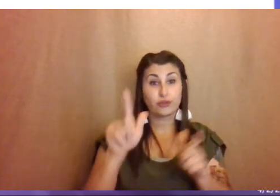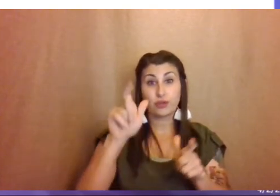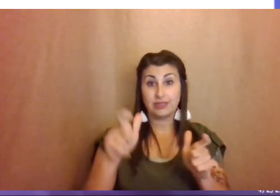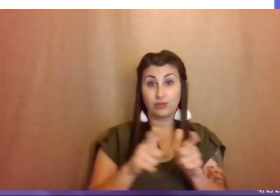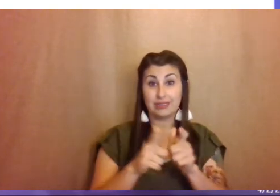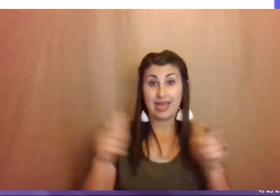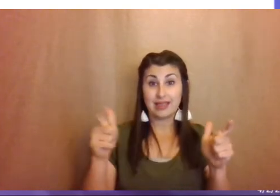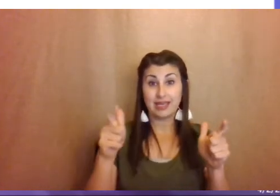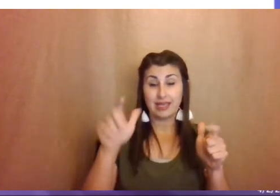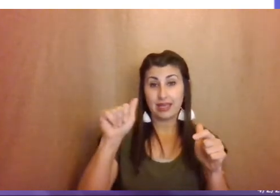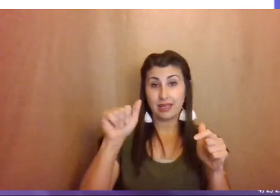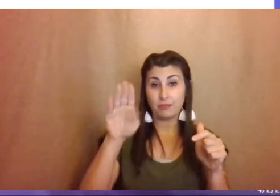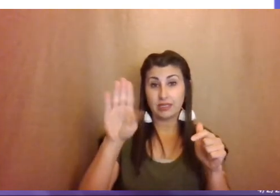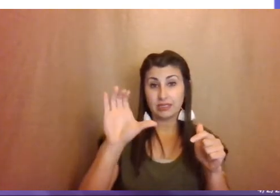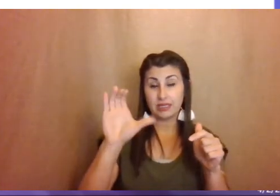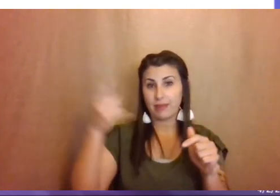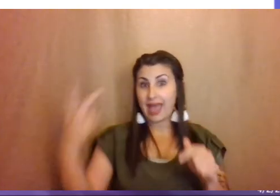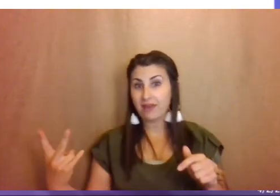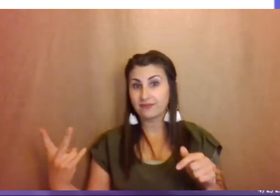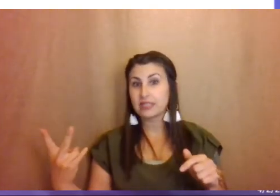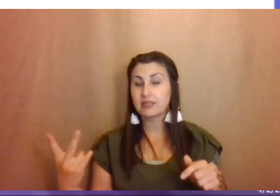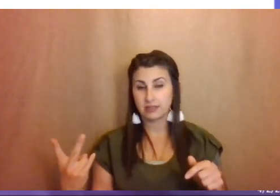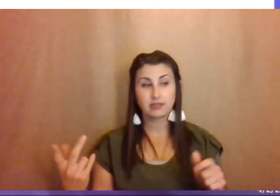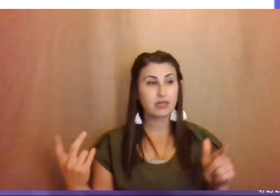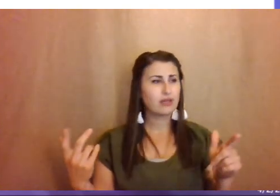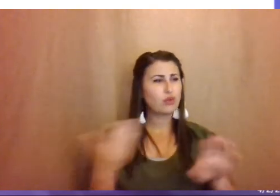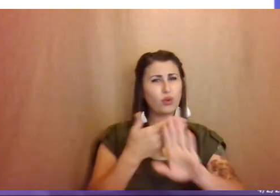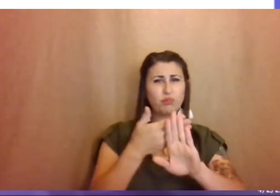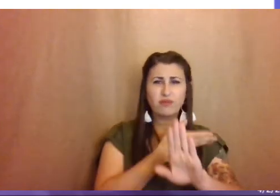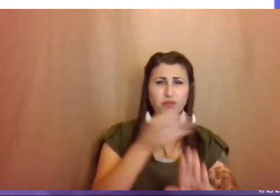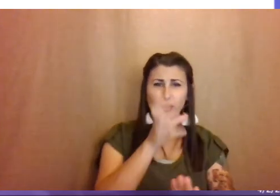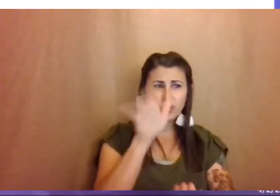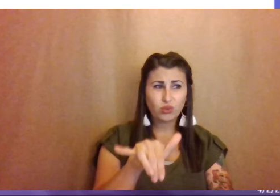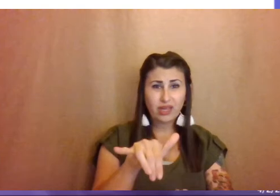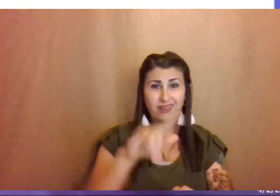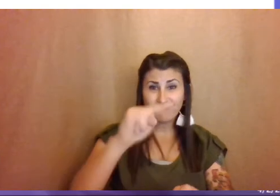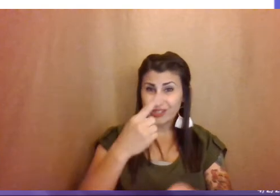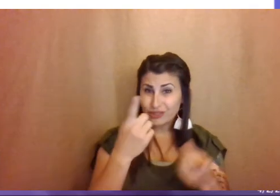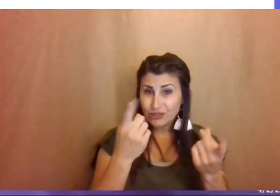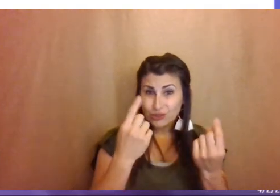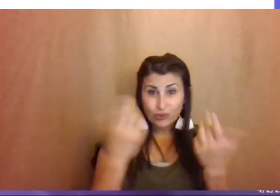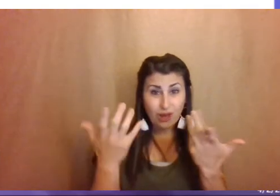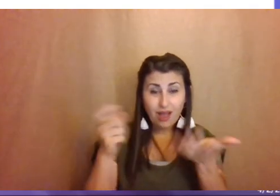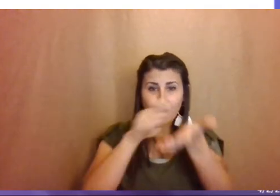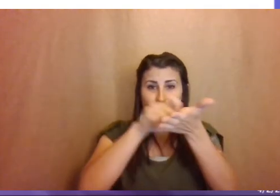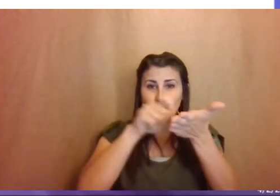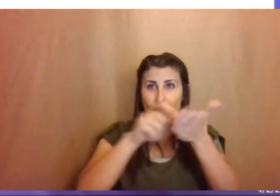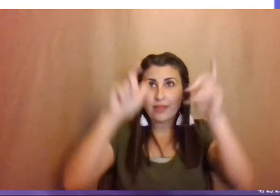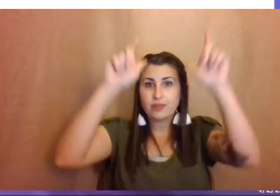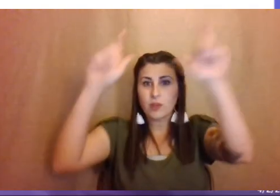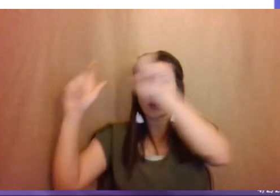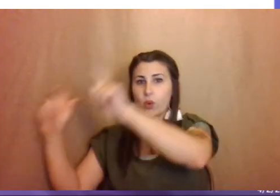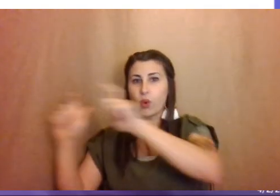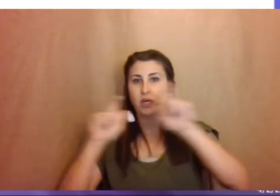dilate triangle ABC by a scale factor of 1/2. But before we do that, we should write down the coordinates of the